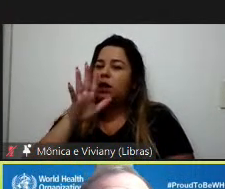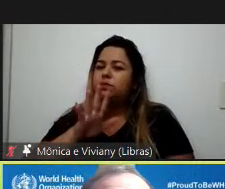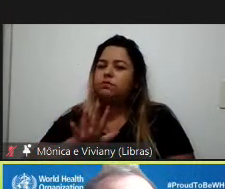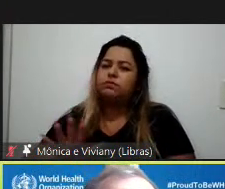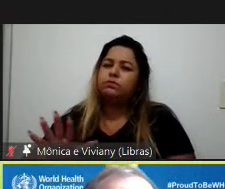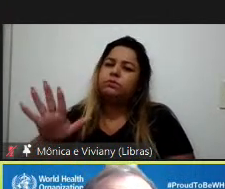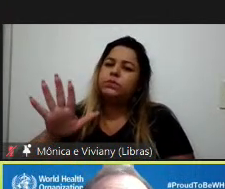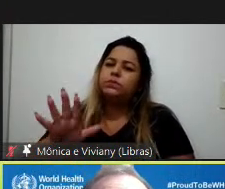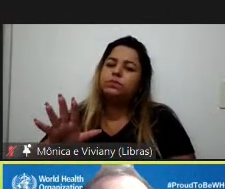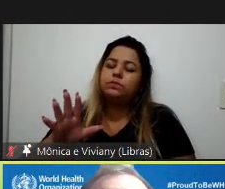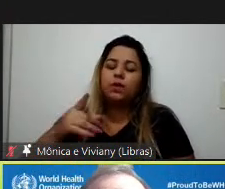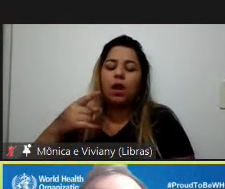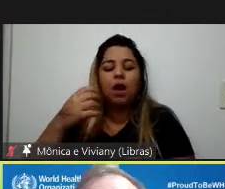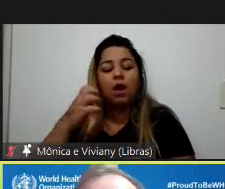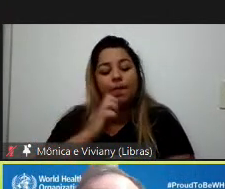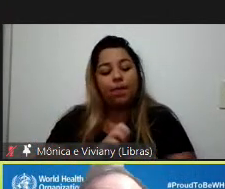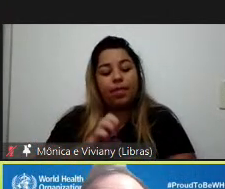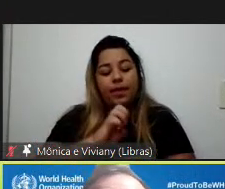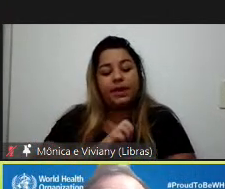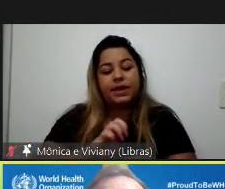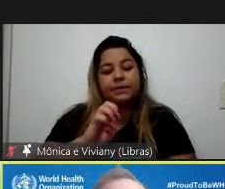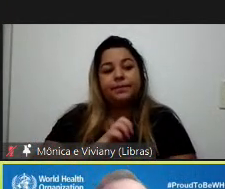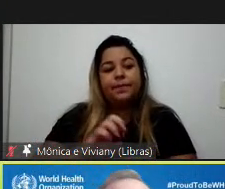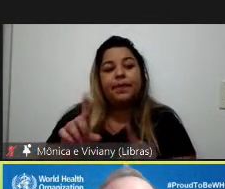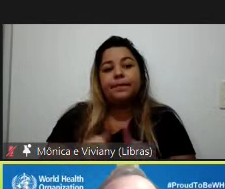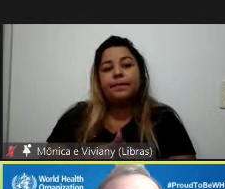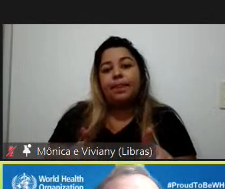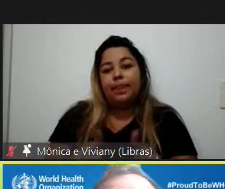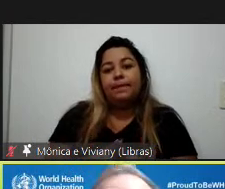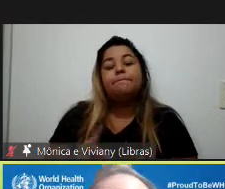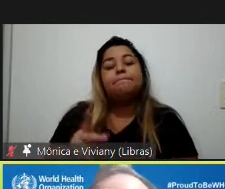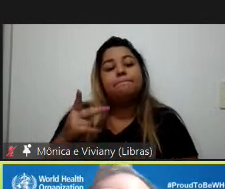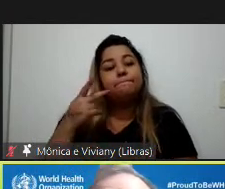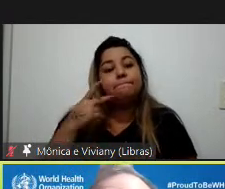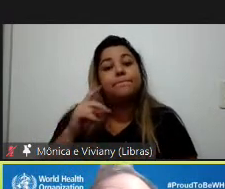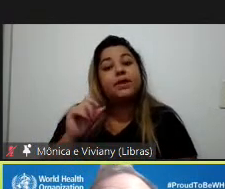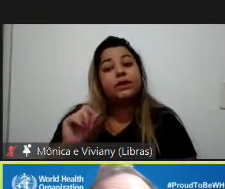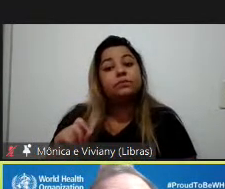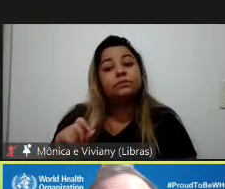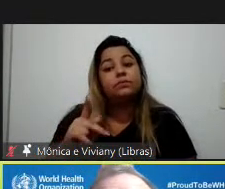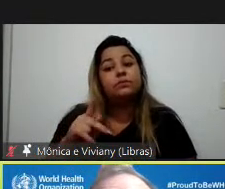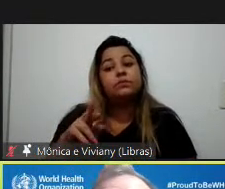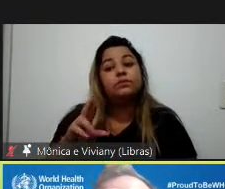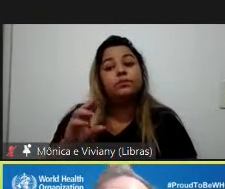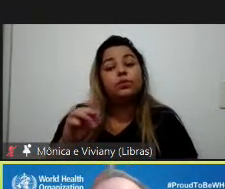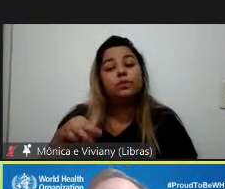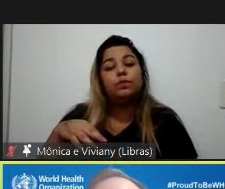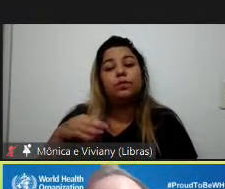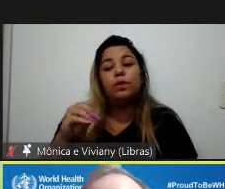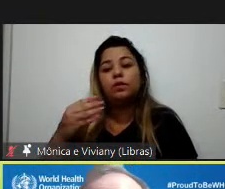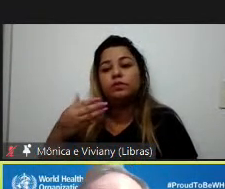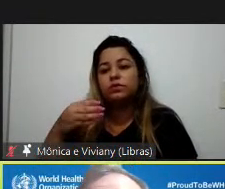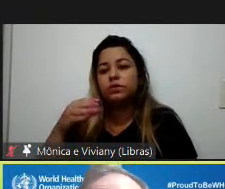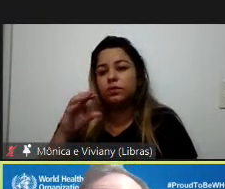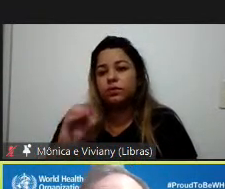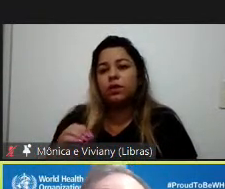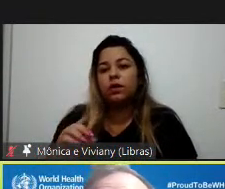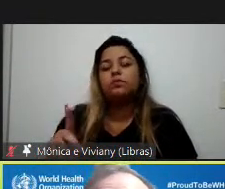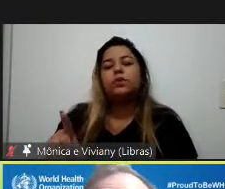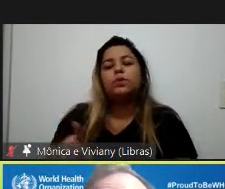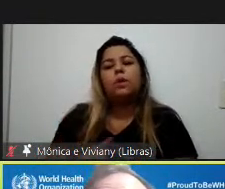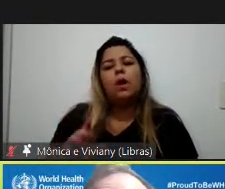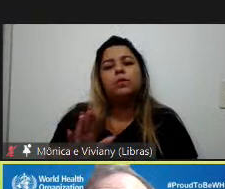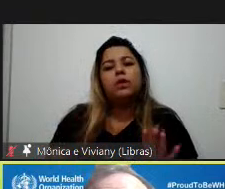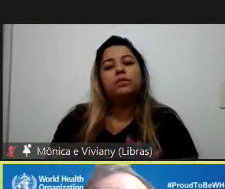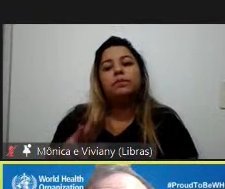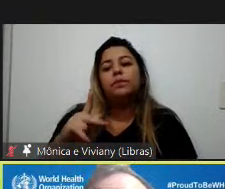address. The promotion, the prevention, the rehabilitation, the palliative care. Now, all these interventions